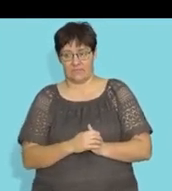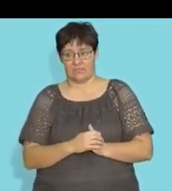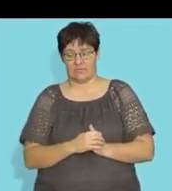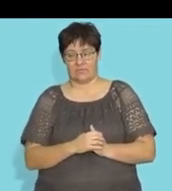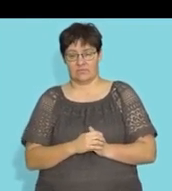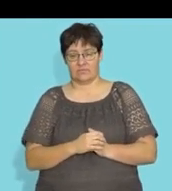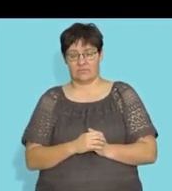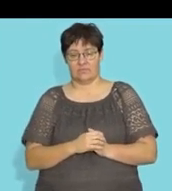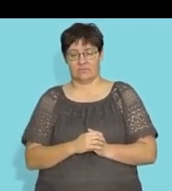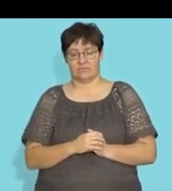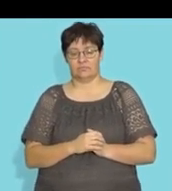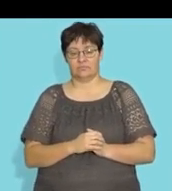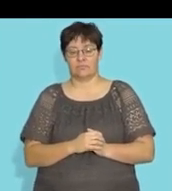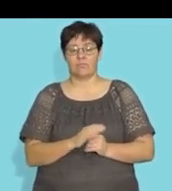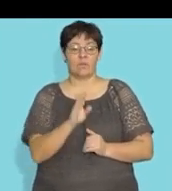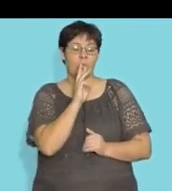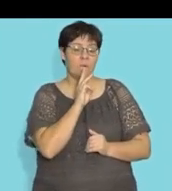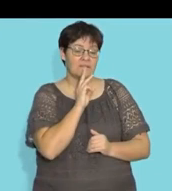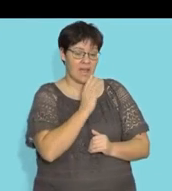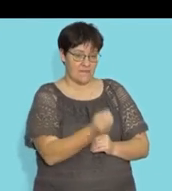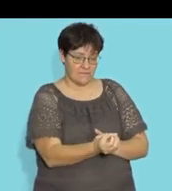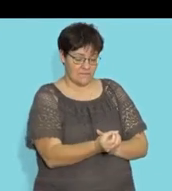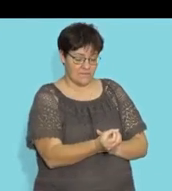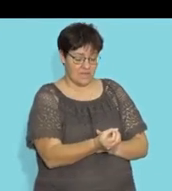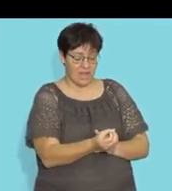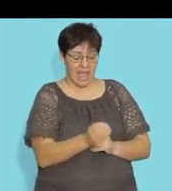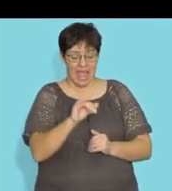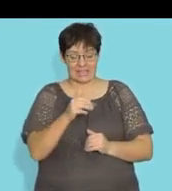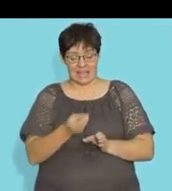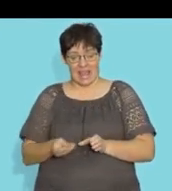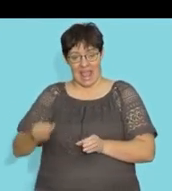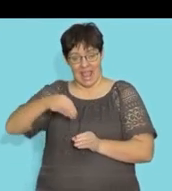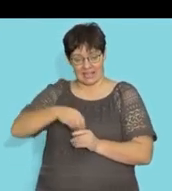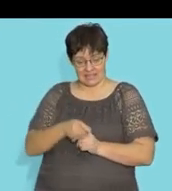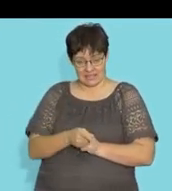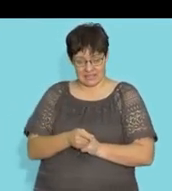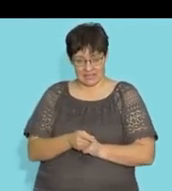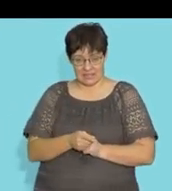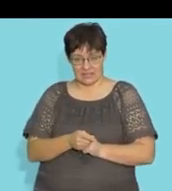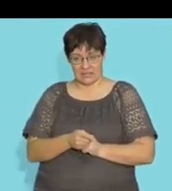When we have the water and we've added the acid, if we use our Schreef